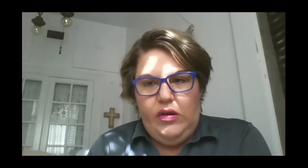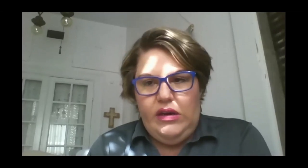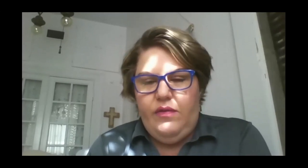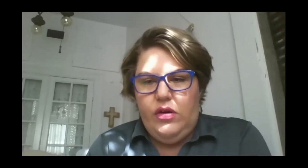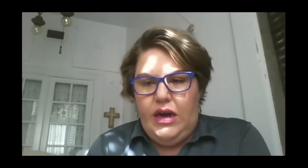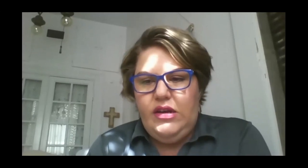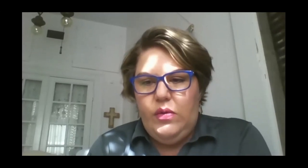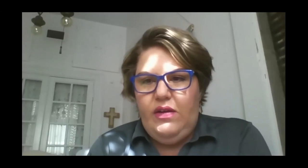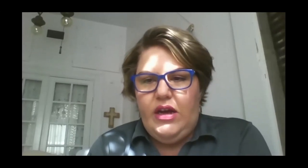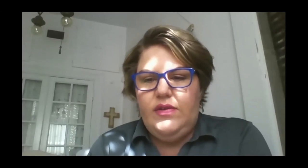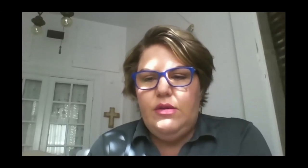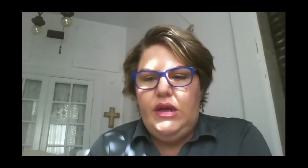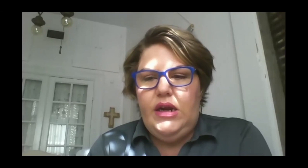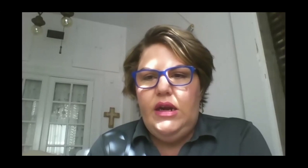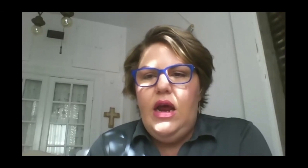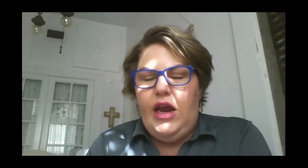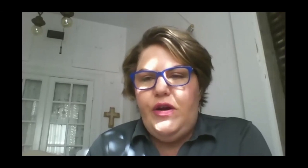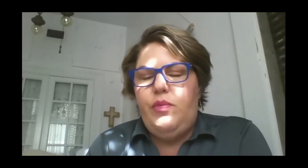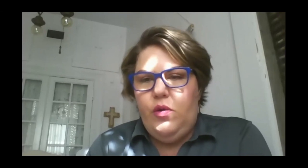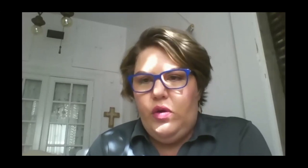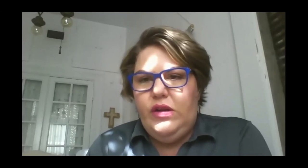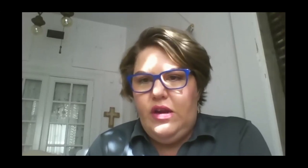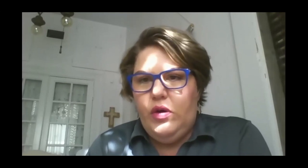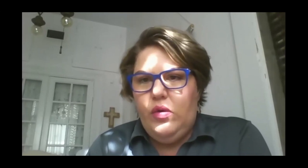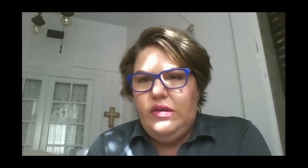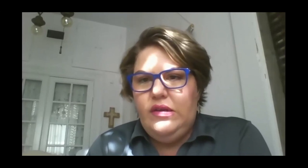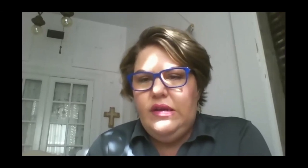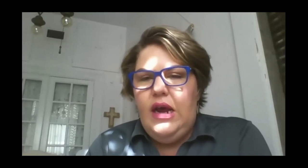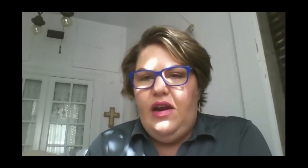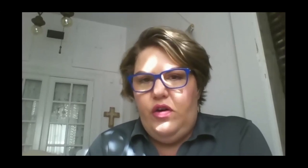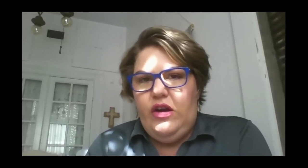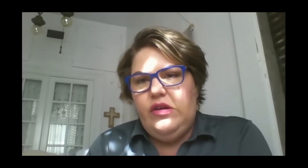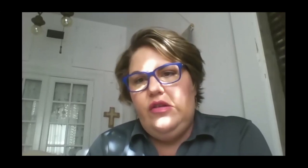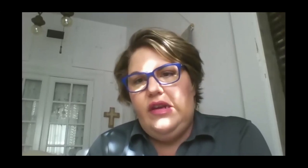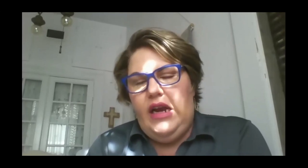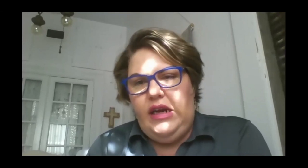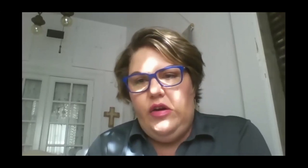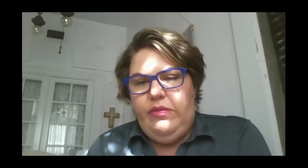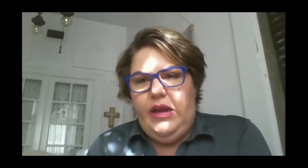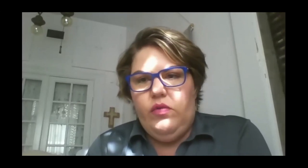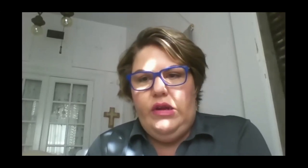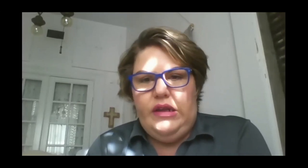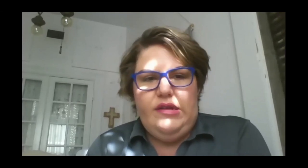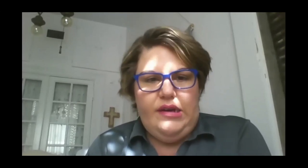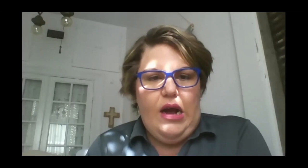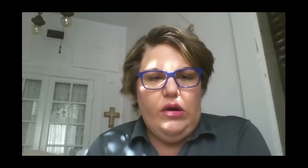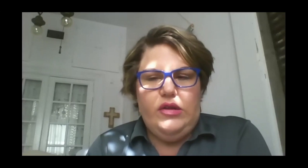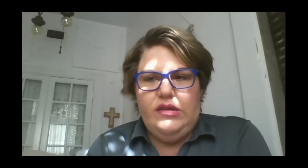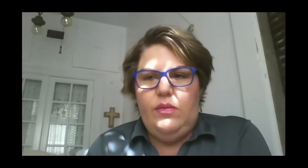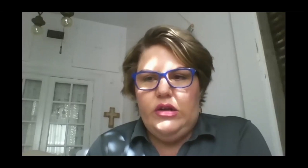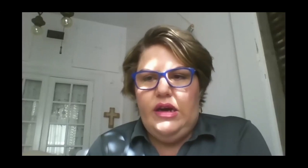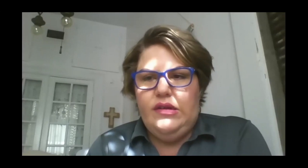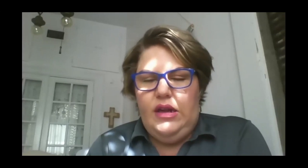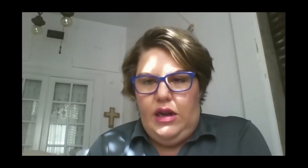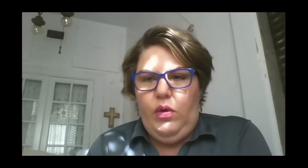happen. You need to have your 1920 FAFSA completed, and you need to be enrolled in summer courses. And for graduate students, again, you need to be enrolled at least 6 hours in